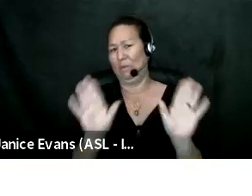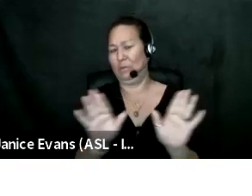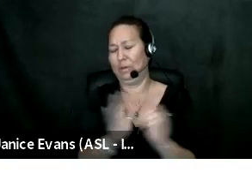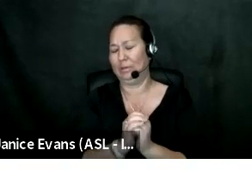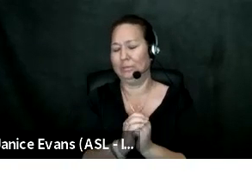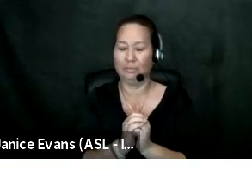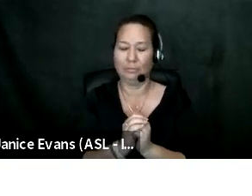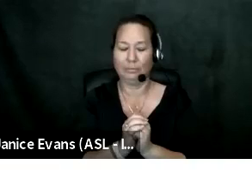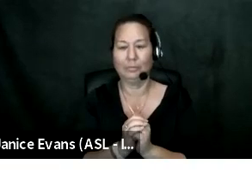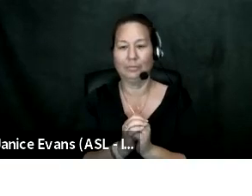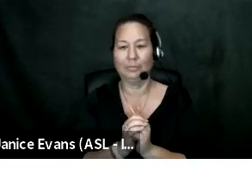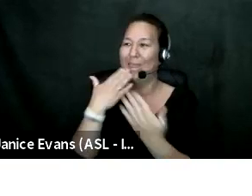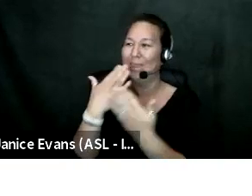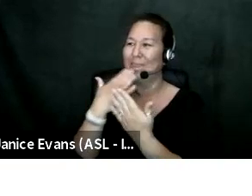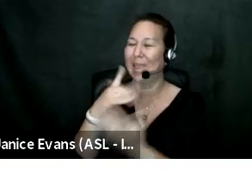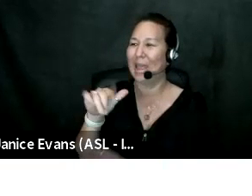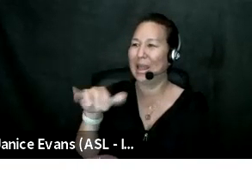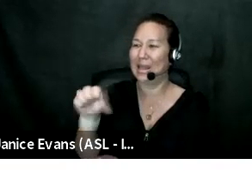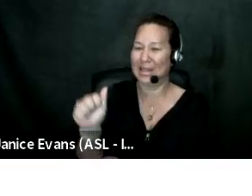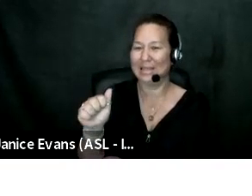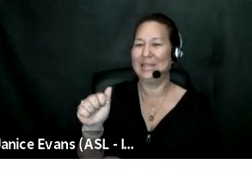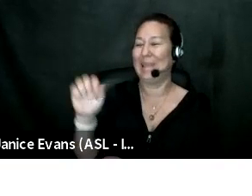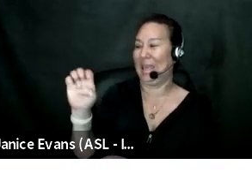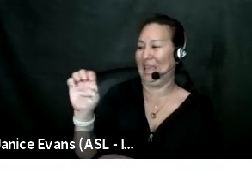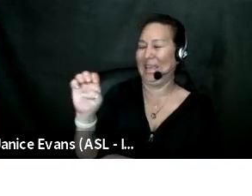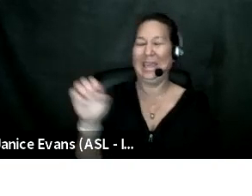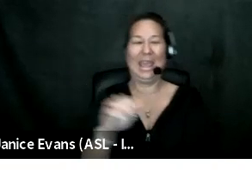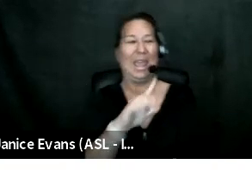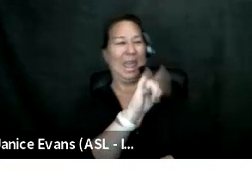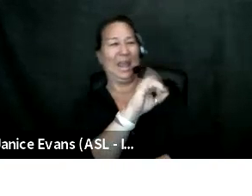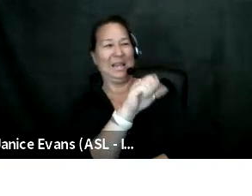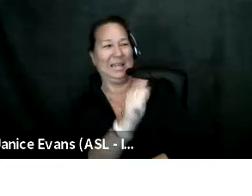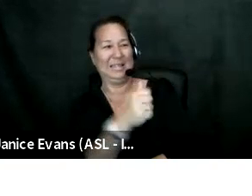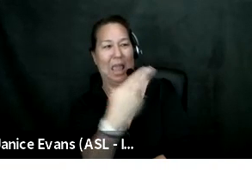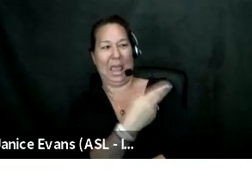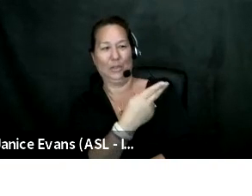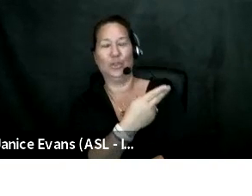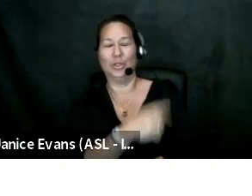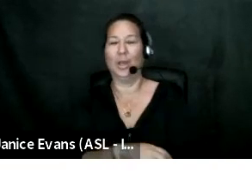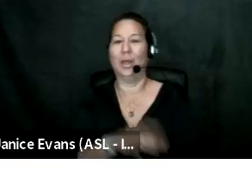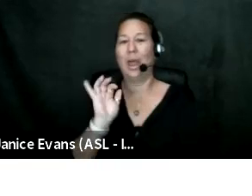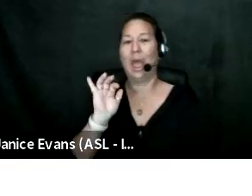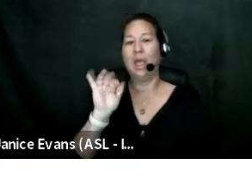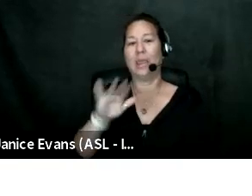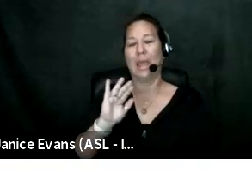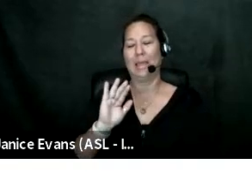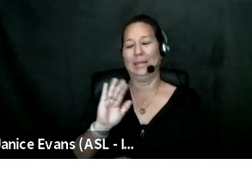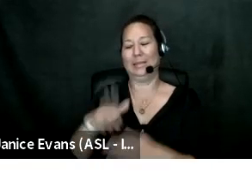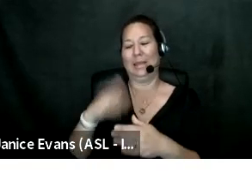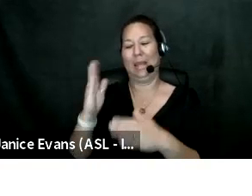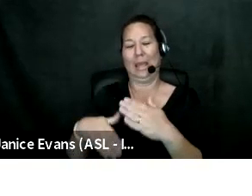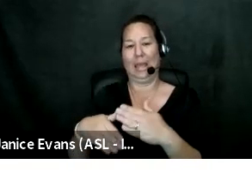Thank you, Lisa E. and Lisa H. That is the end of our questions on